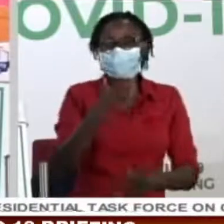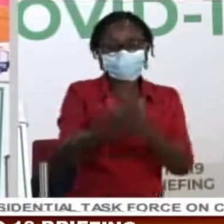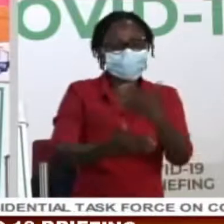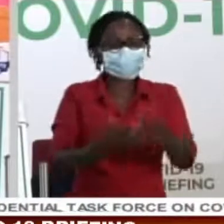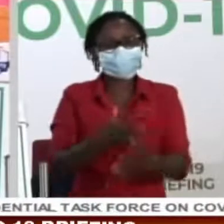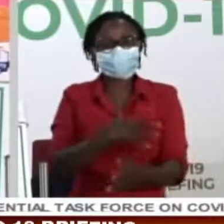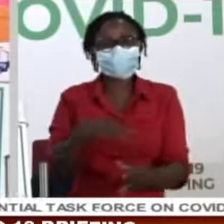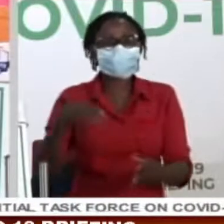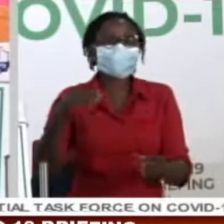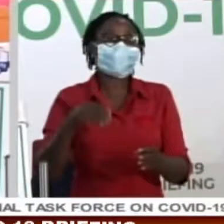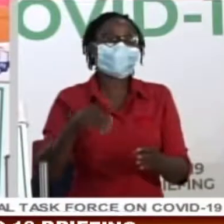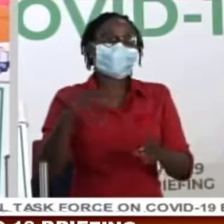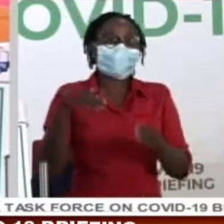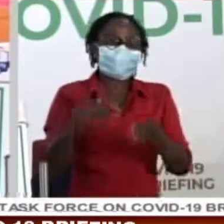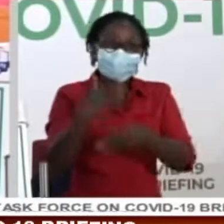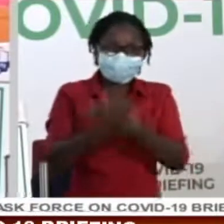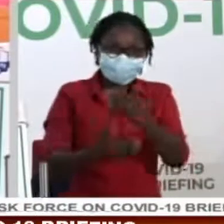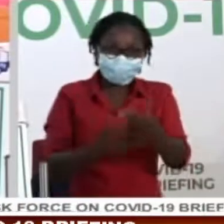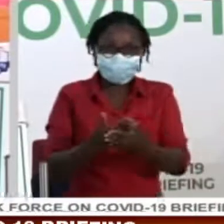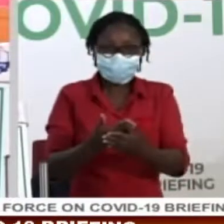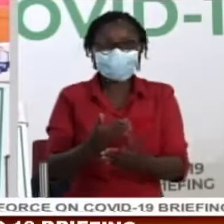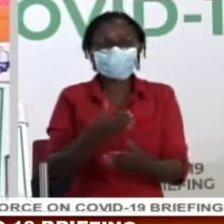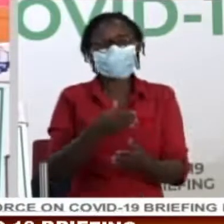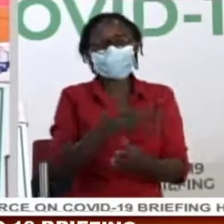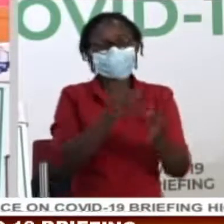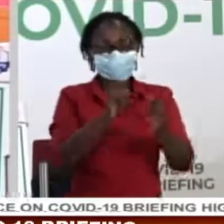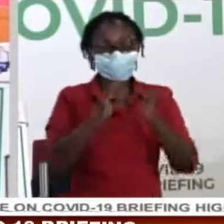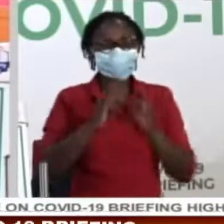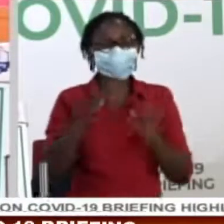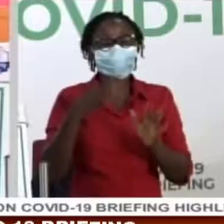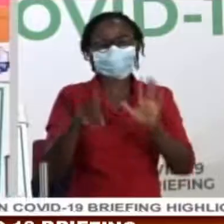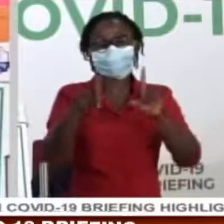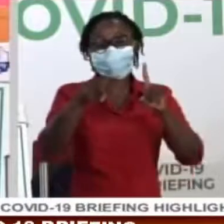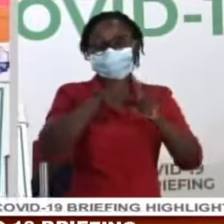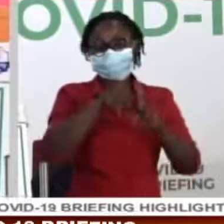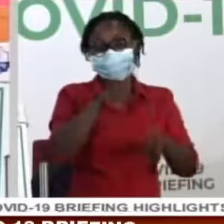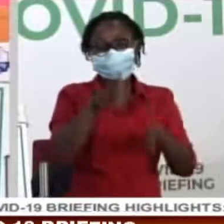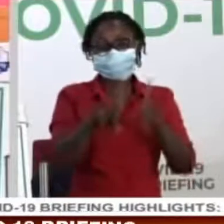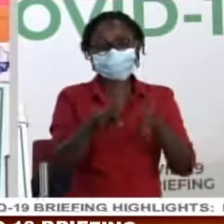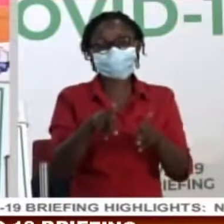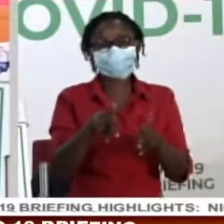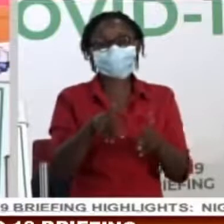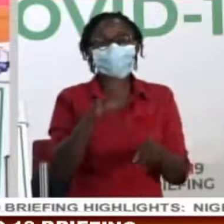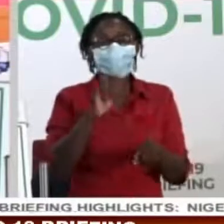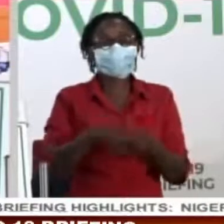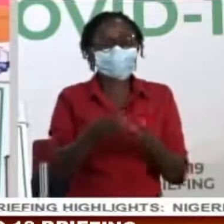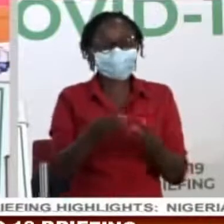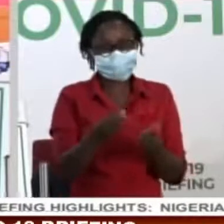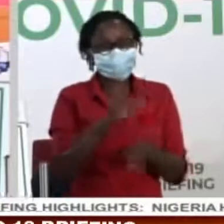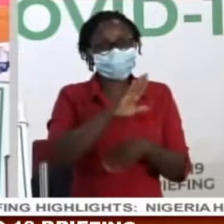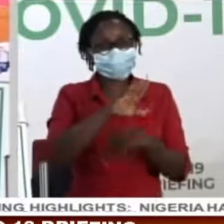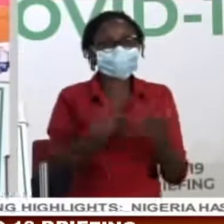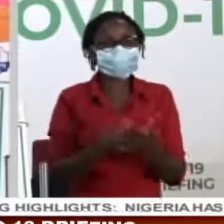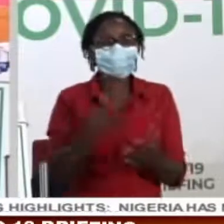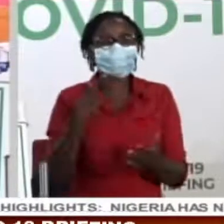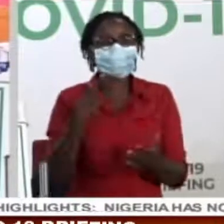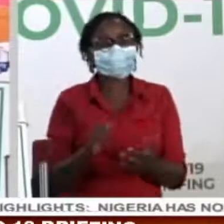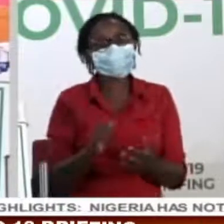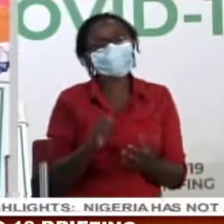facilitate treatment and isolation of positives to address the gaps in the value